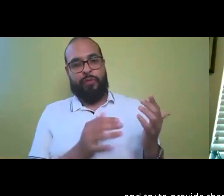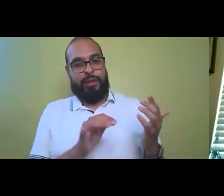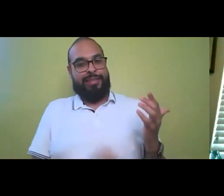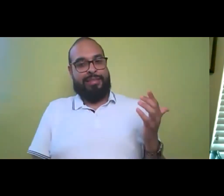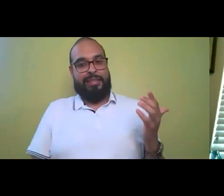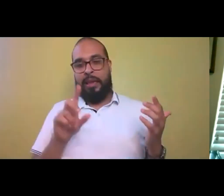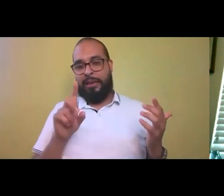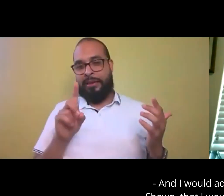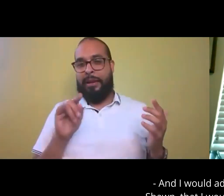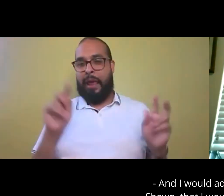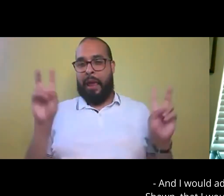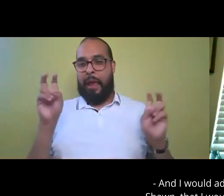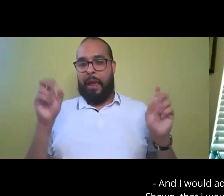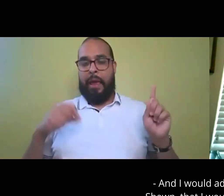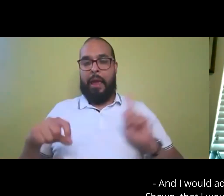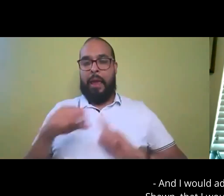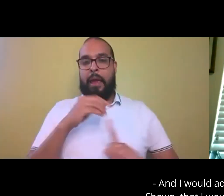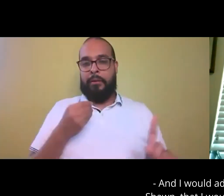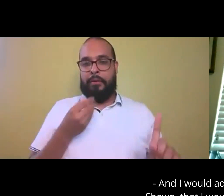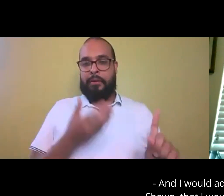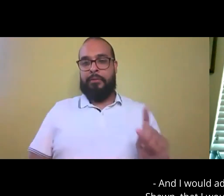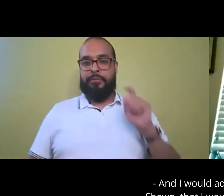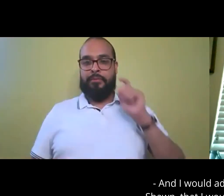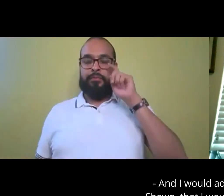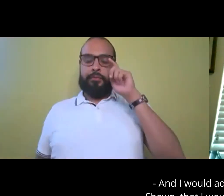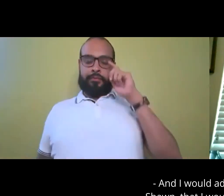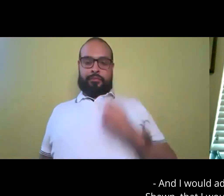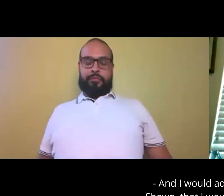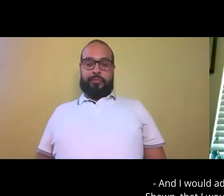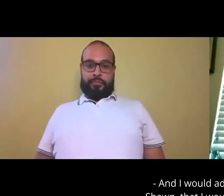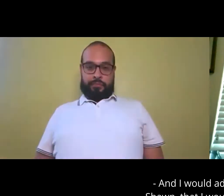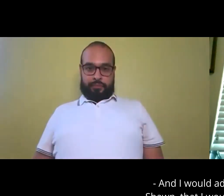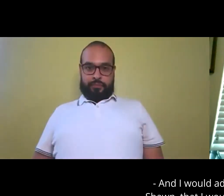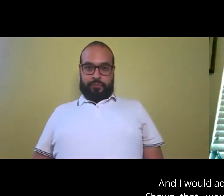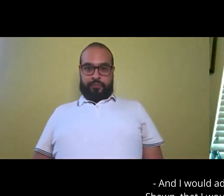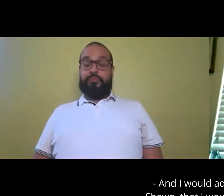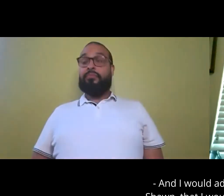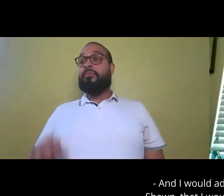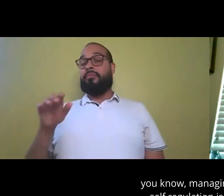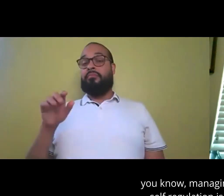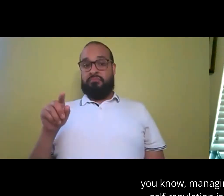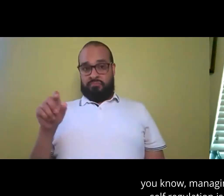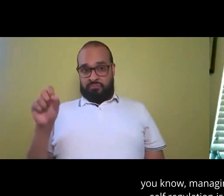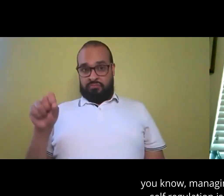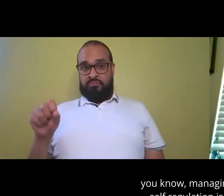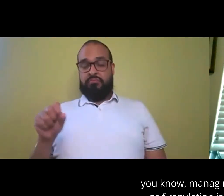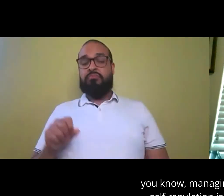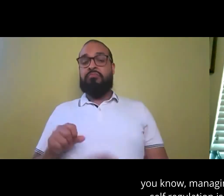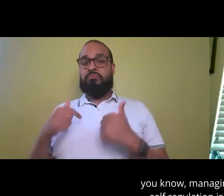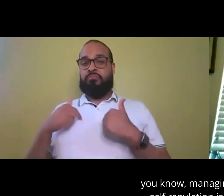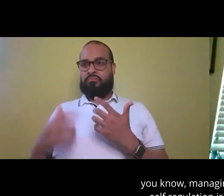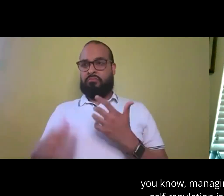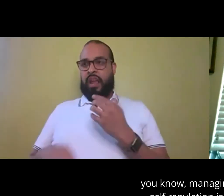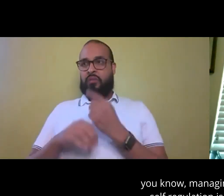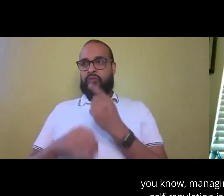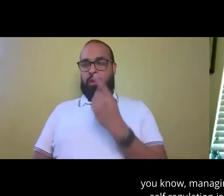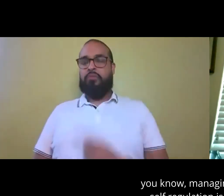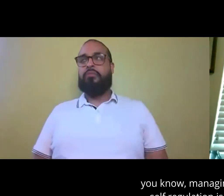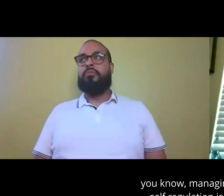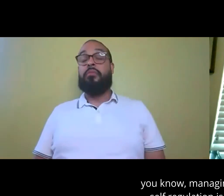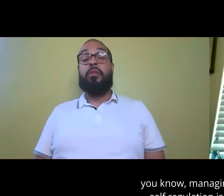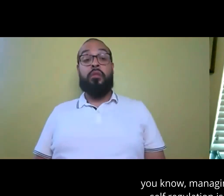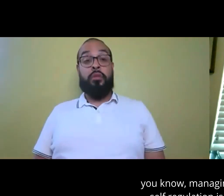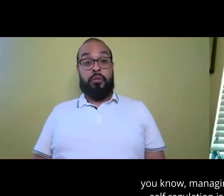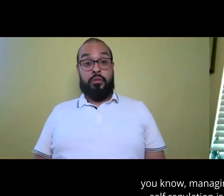diet. And I would add to that, Shawn, that I would say that, you know, managing your